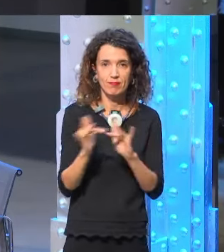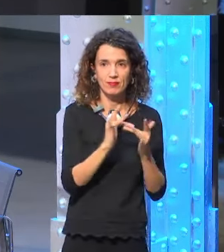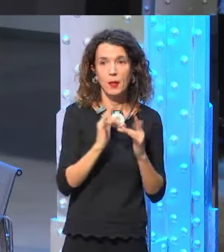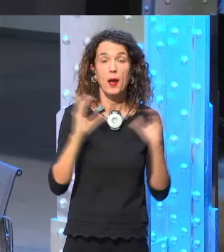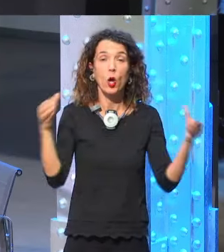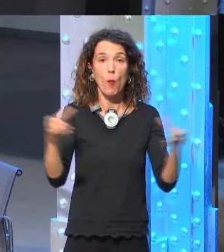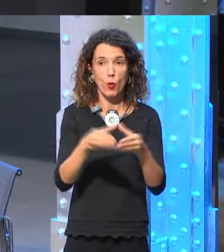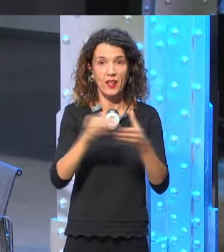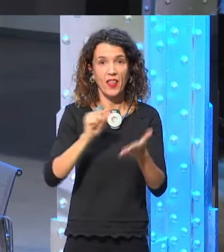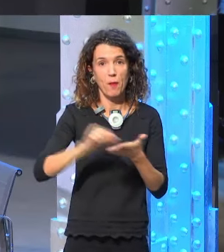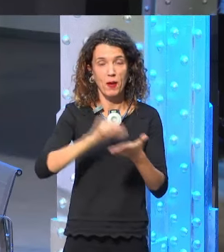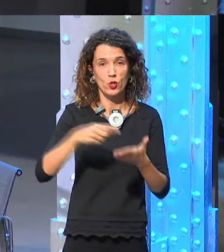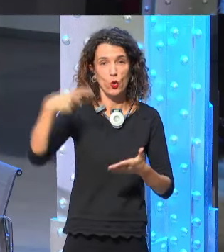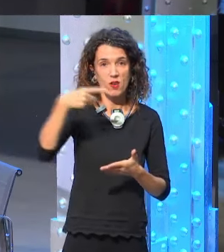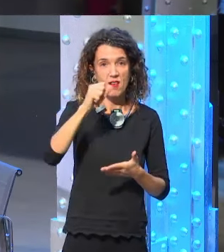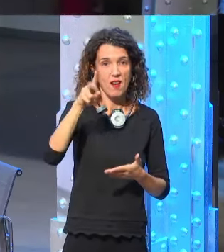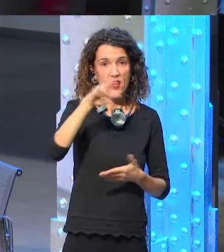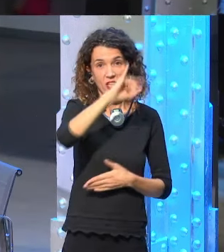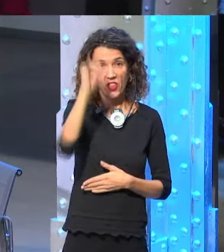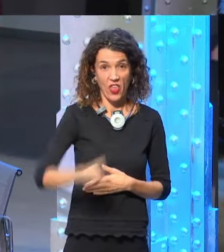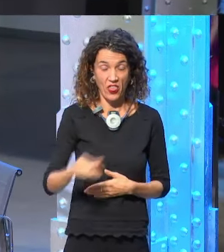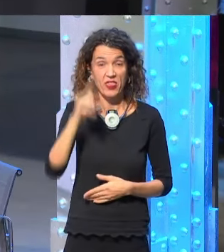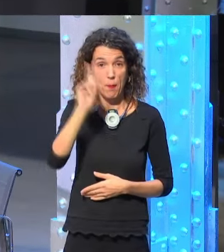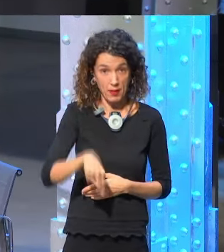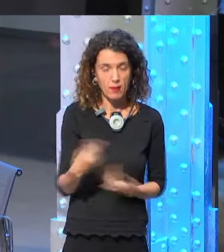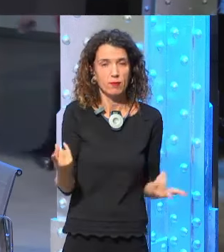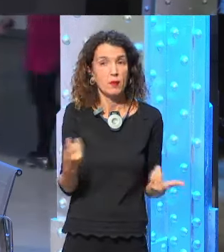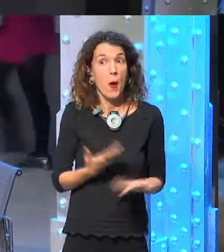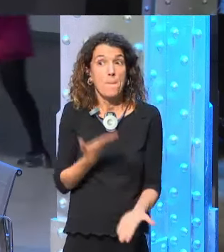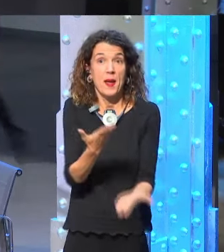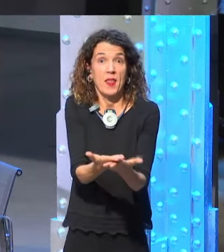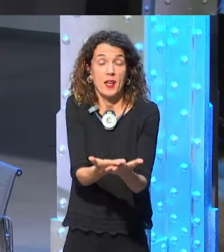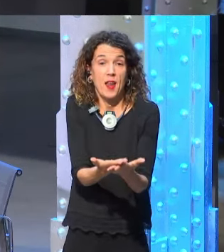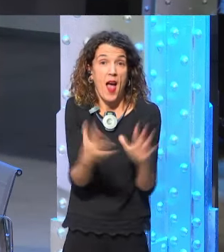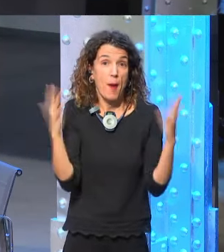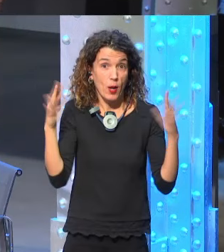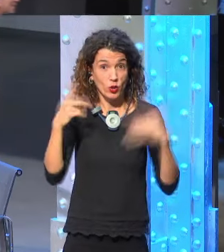he's the final reason why we are here, and also the Gavillas studio.